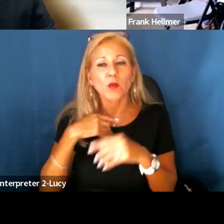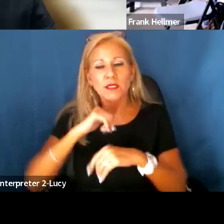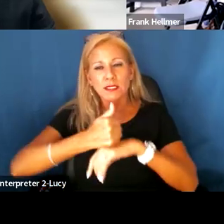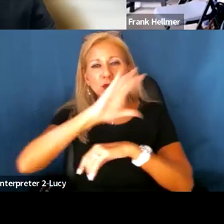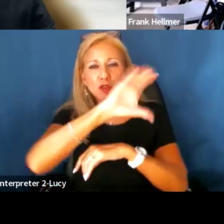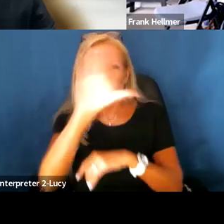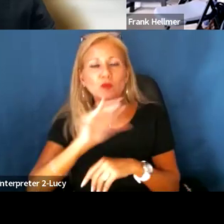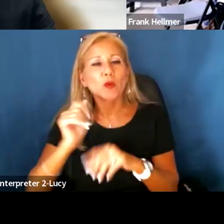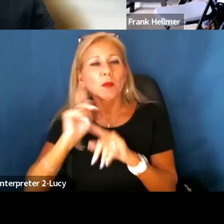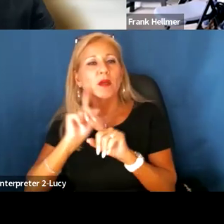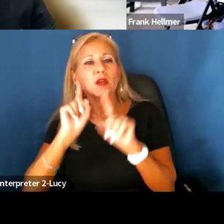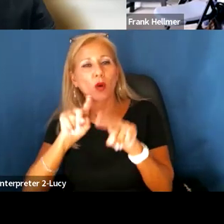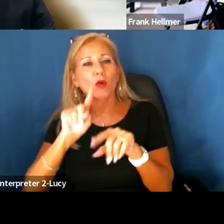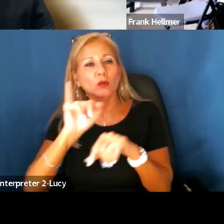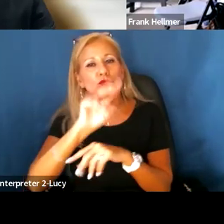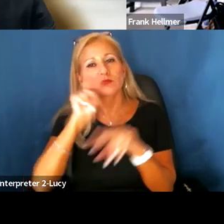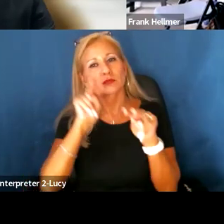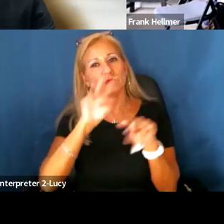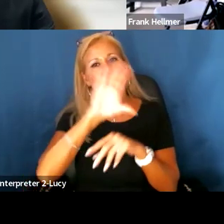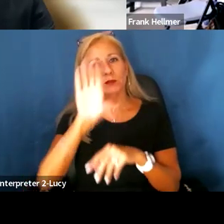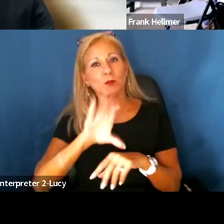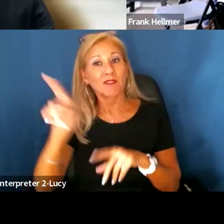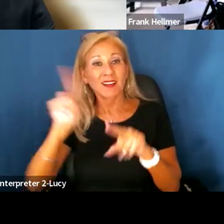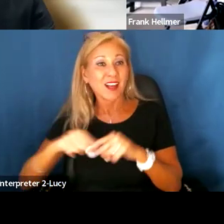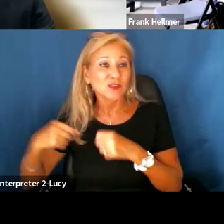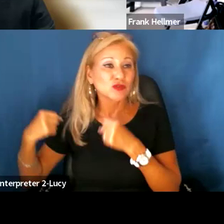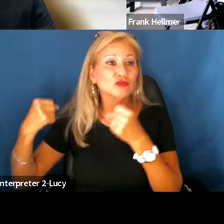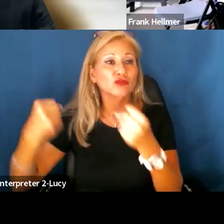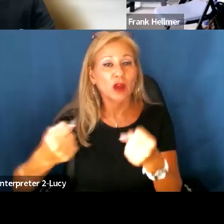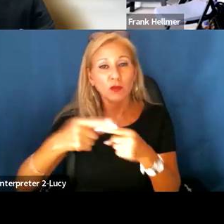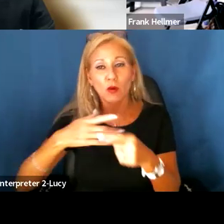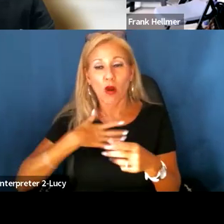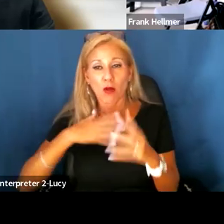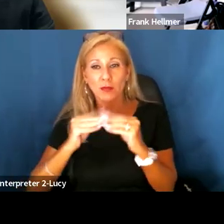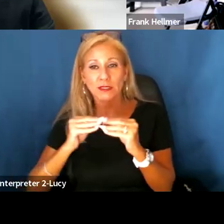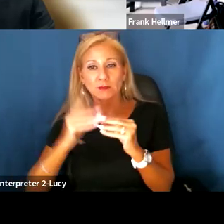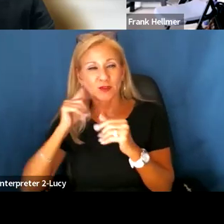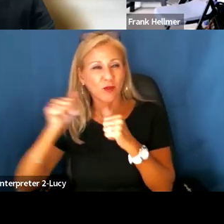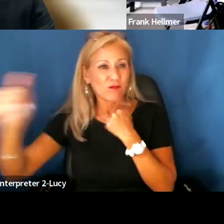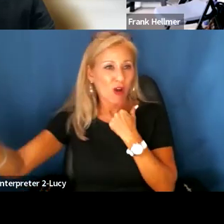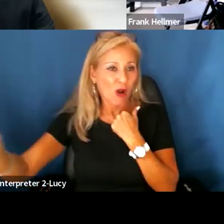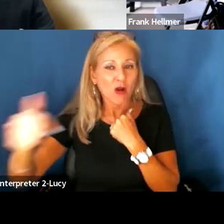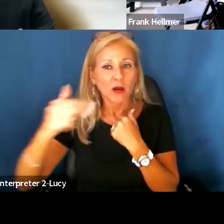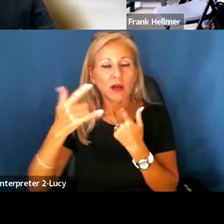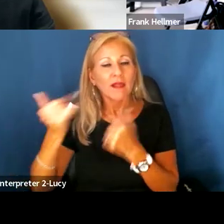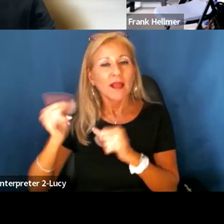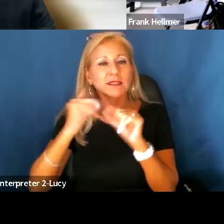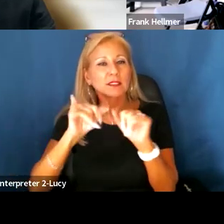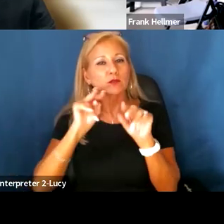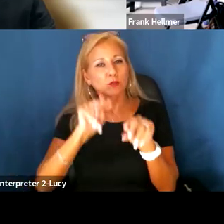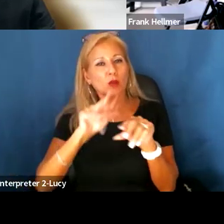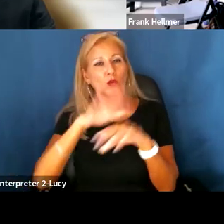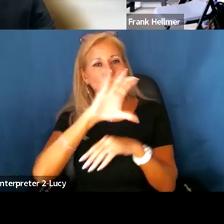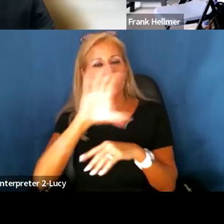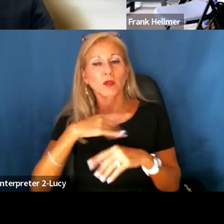and allow people to attend via Zoom so that if they're not able to travel for our meetings, they're able to attend anyway. We've also set